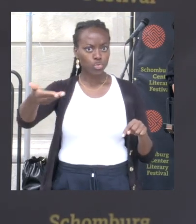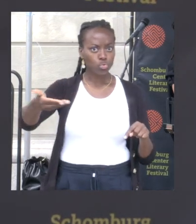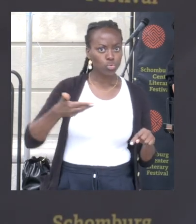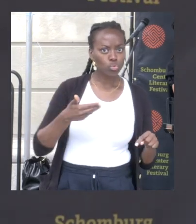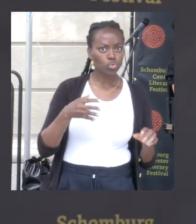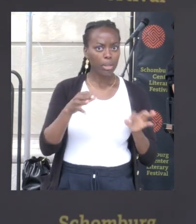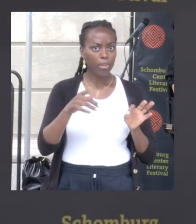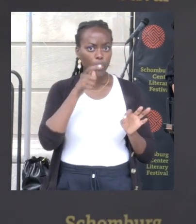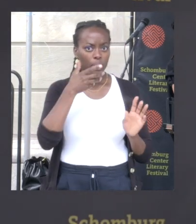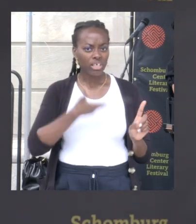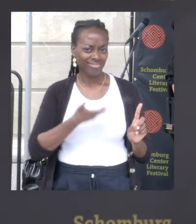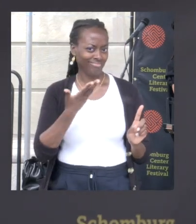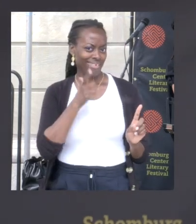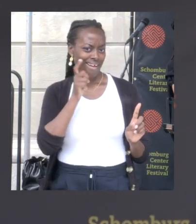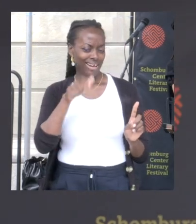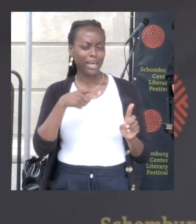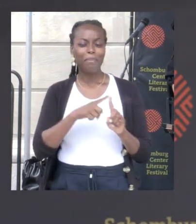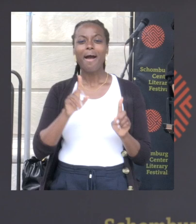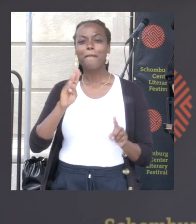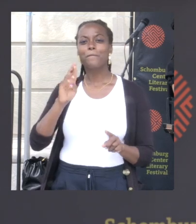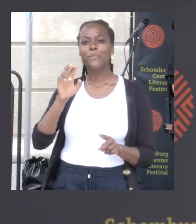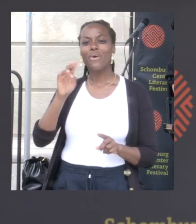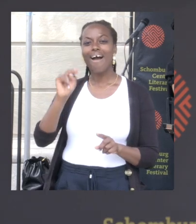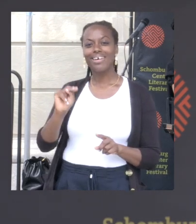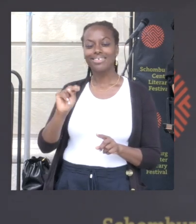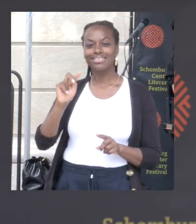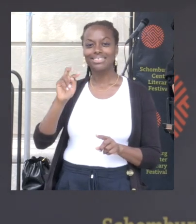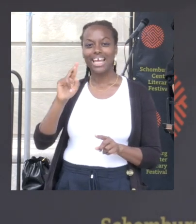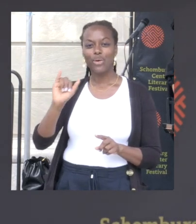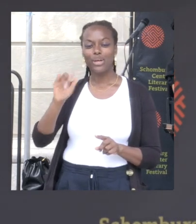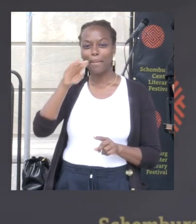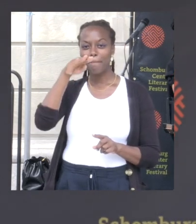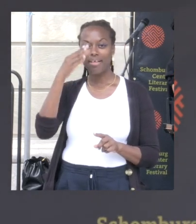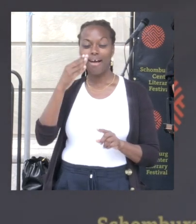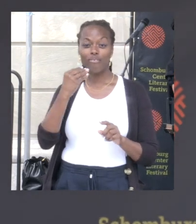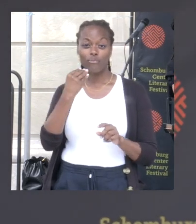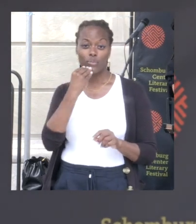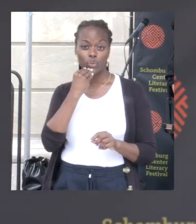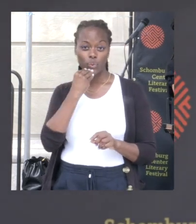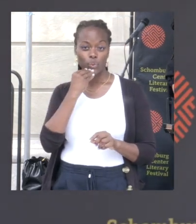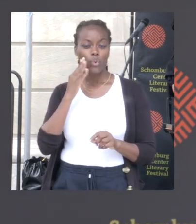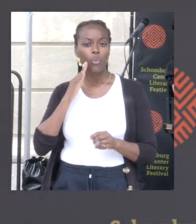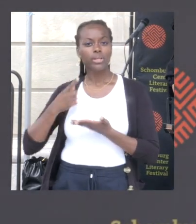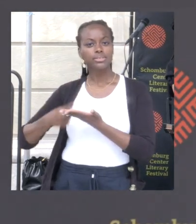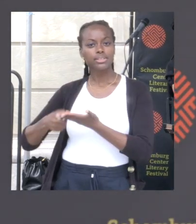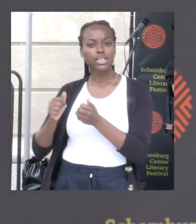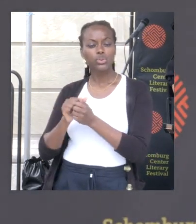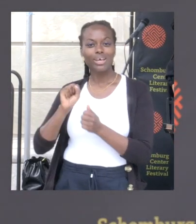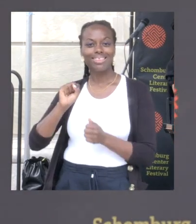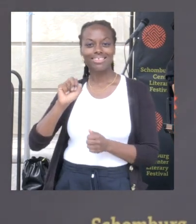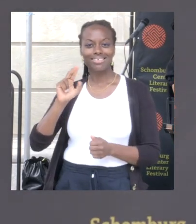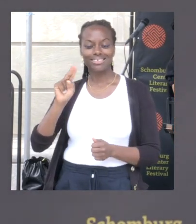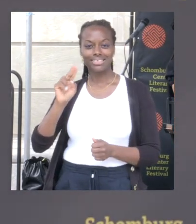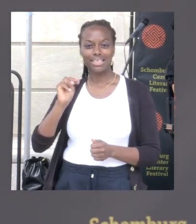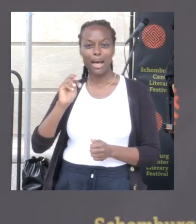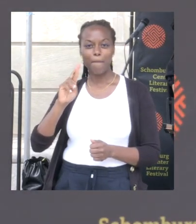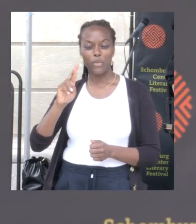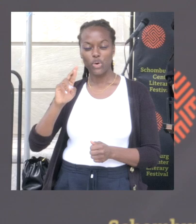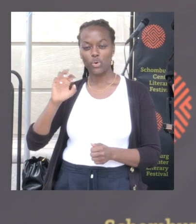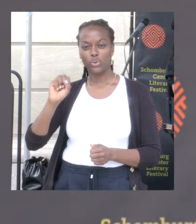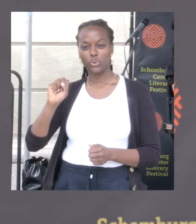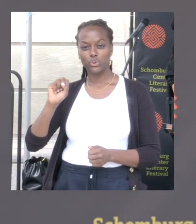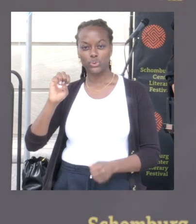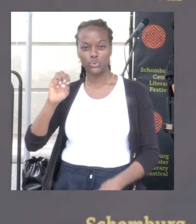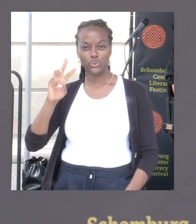he will be in conversation with Summer Sewell, like Jewel, and she is the senior editor at Guardian